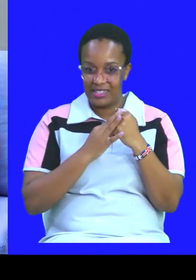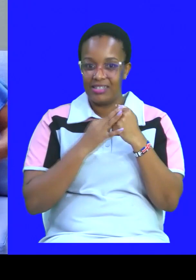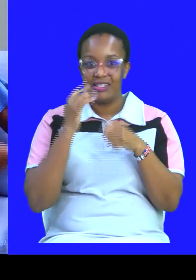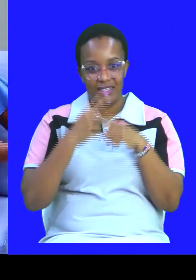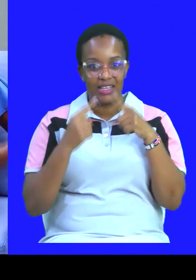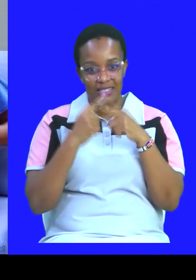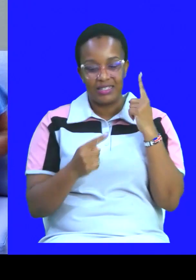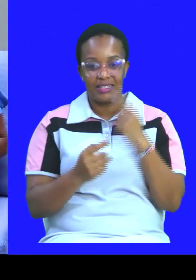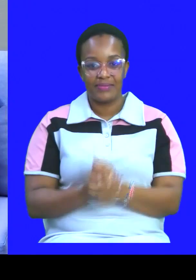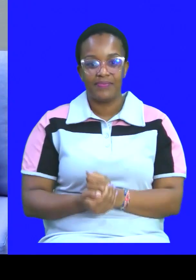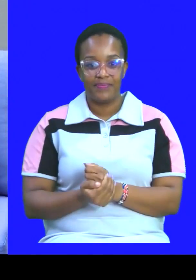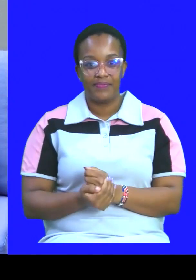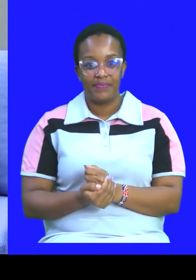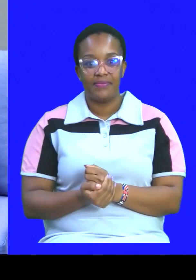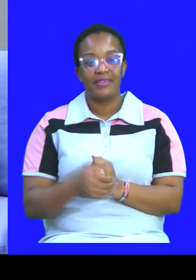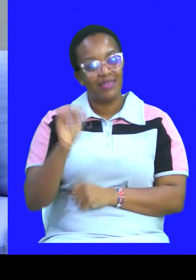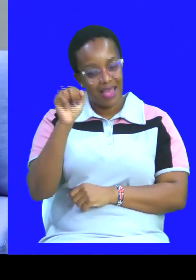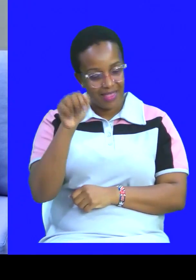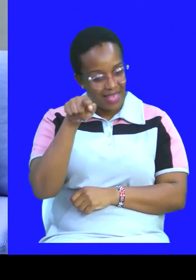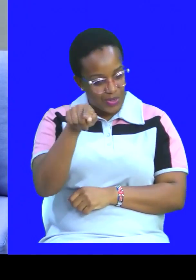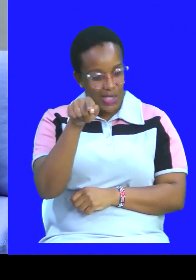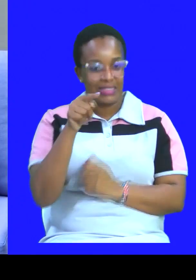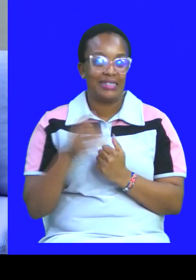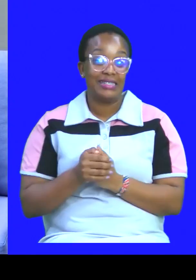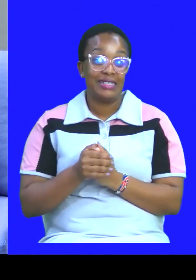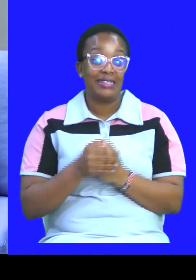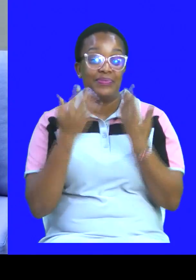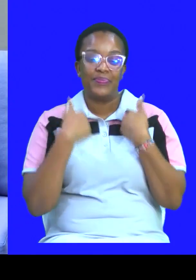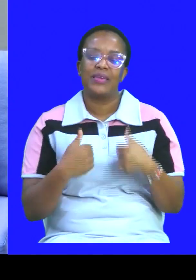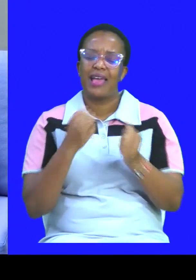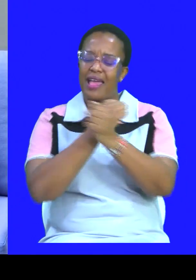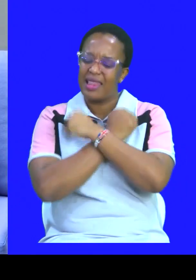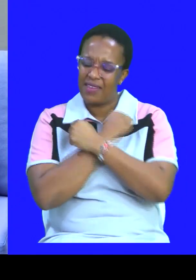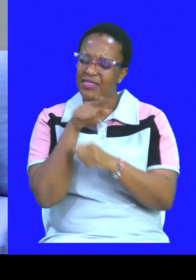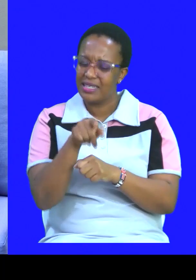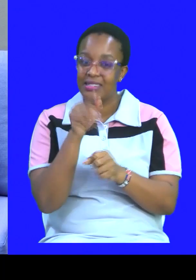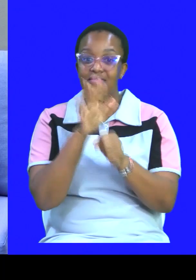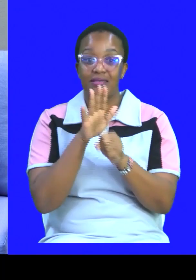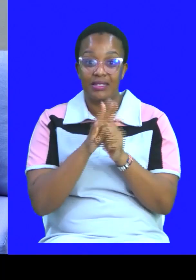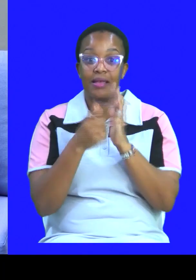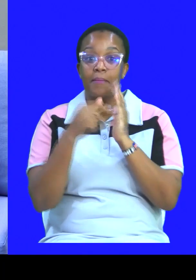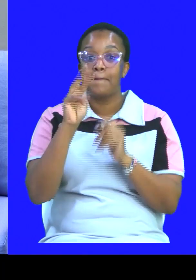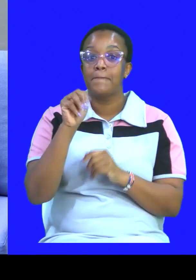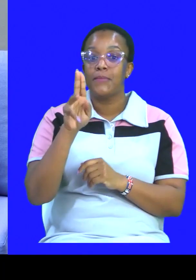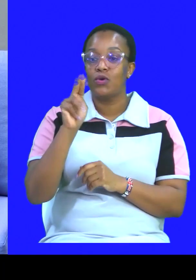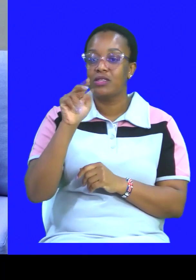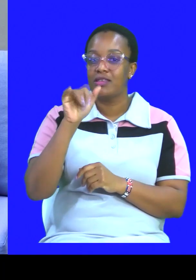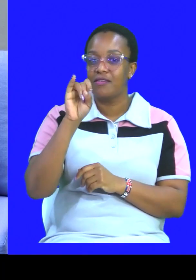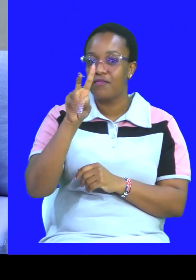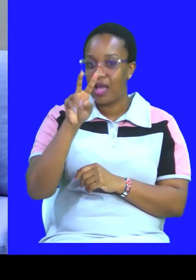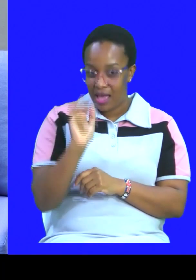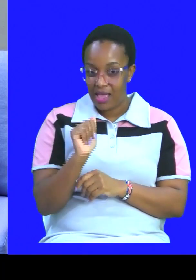talk. Yeah, exactly. Yeah, so I like that lady a lot, Muniba Mazara. I like listening to